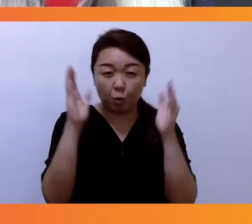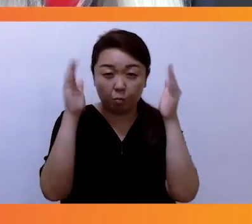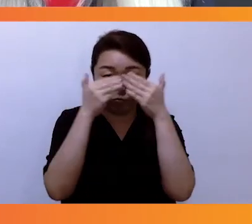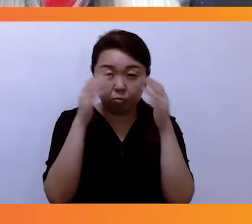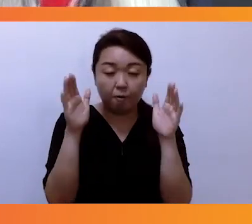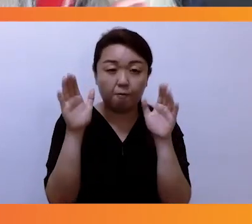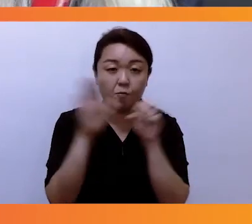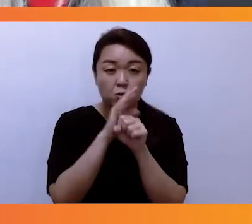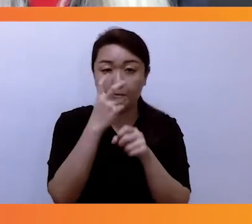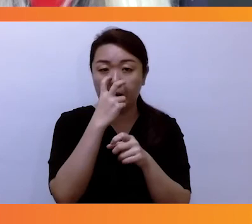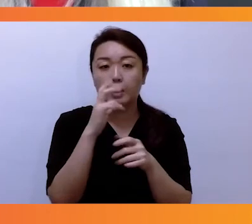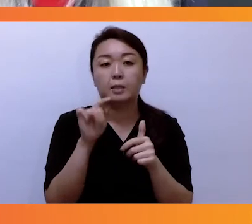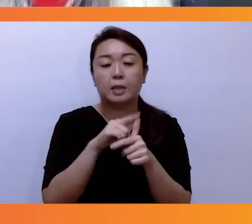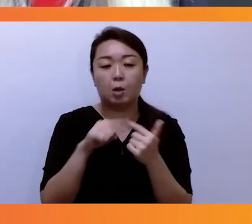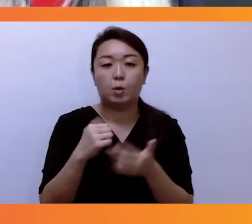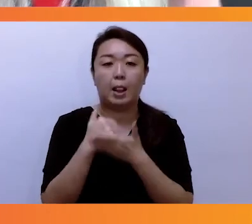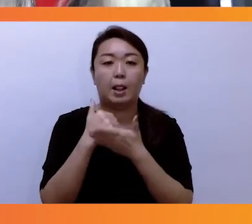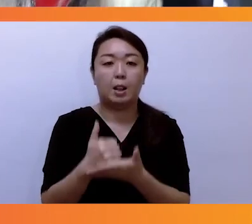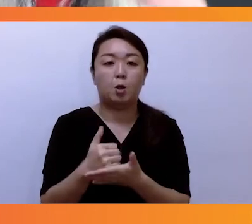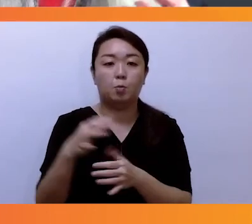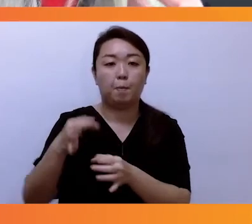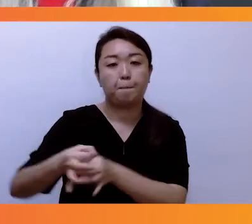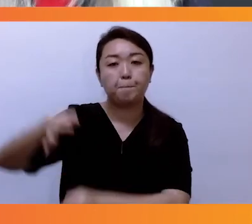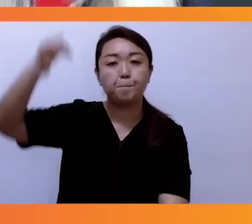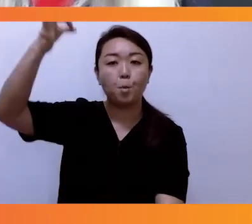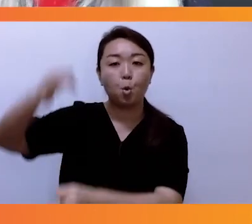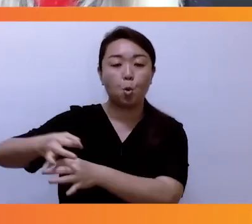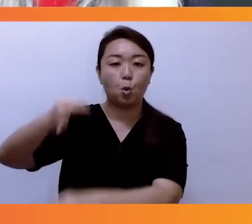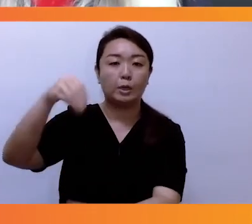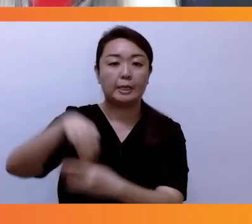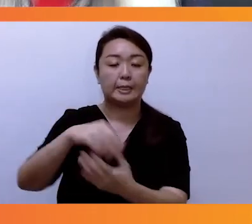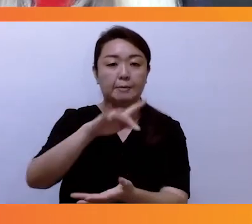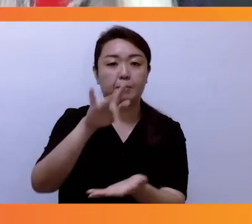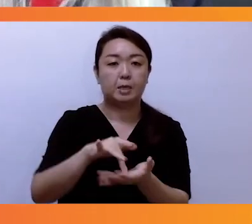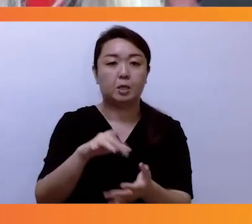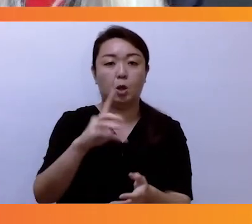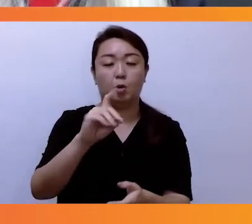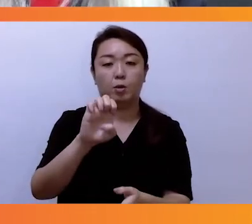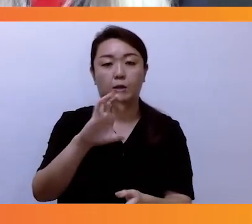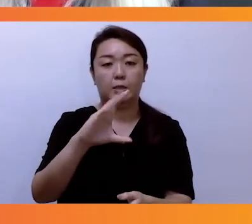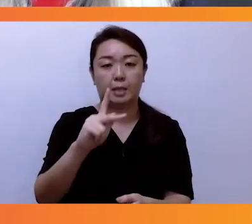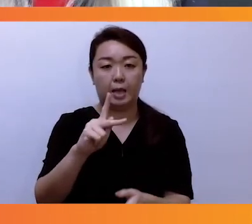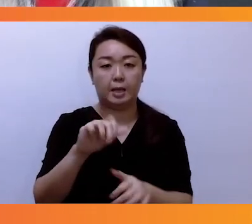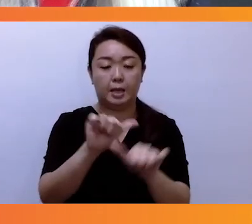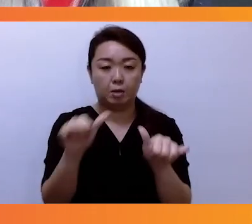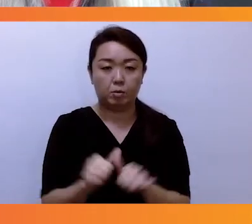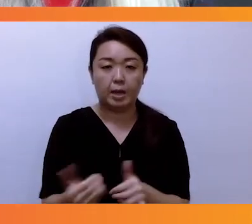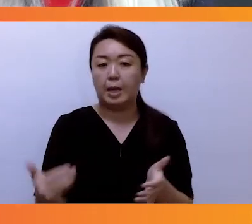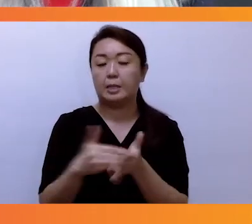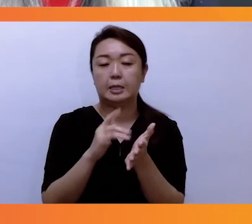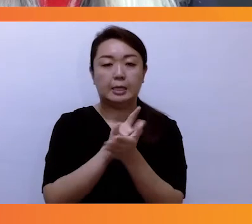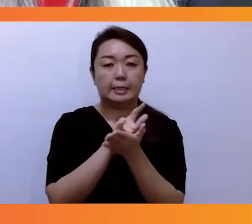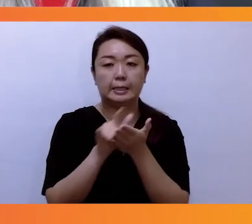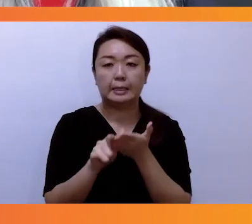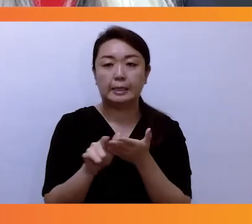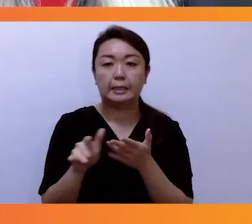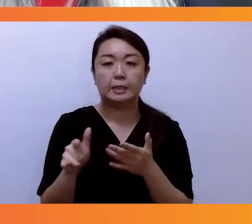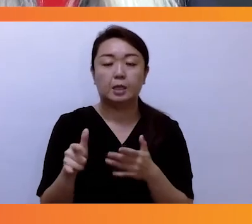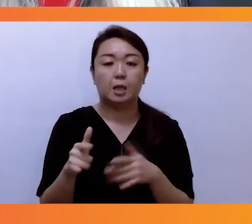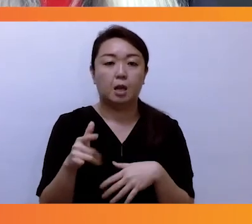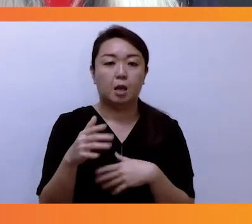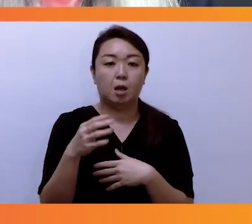none, then we also have to help that. Poles that might be in the middle of a deck area. Again, all